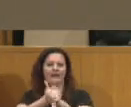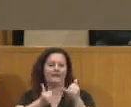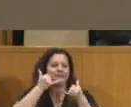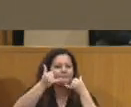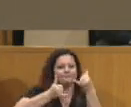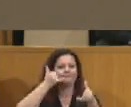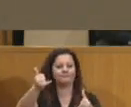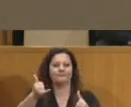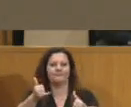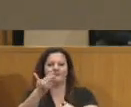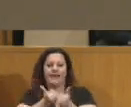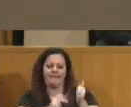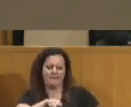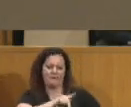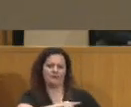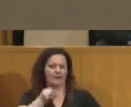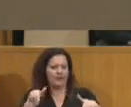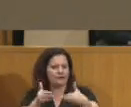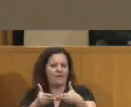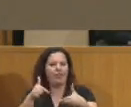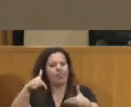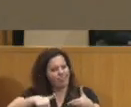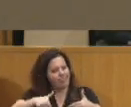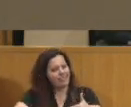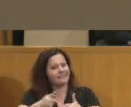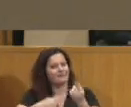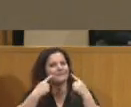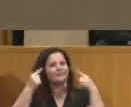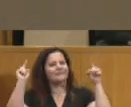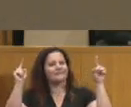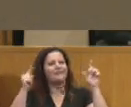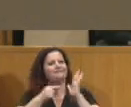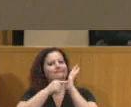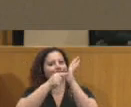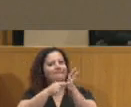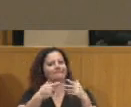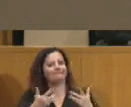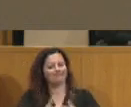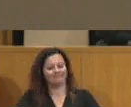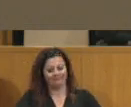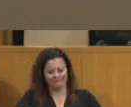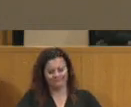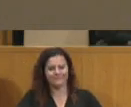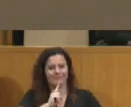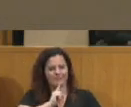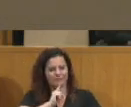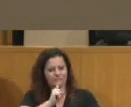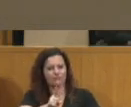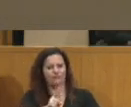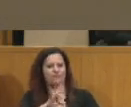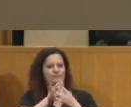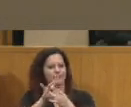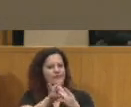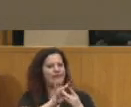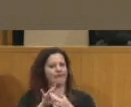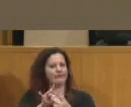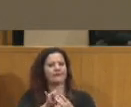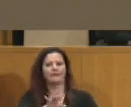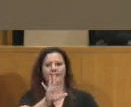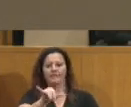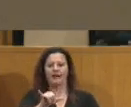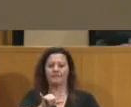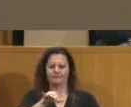am so grateful that you invested in me, and I look to you as equal partners in this season. To the scrappiest, bravest campaign